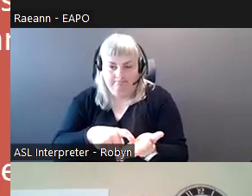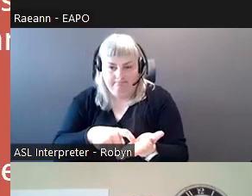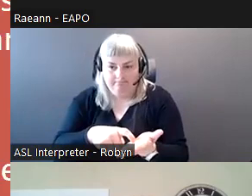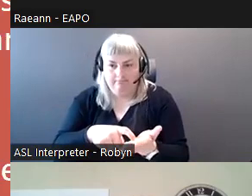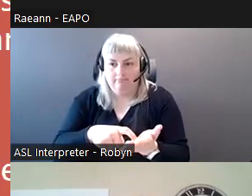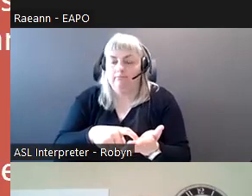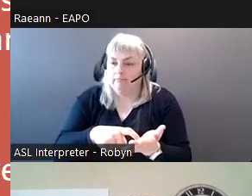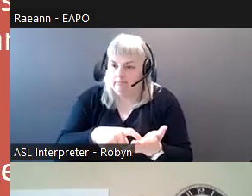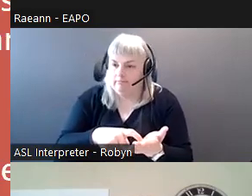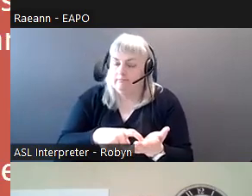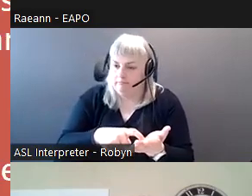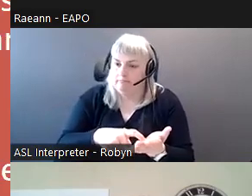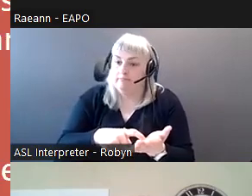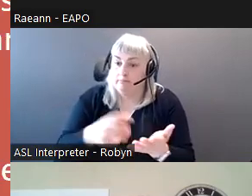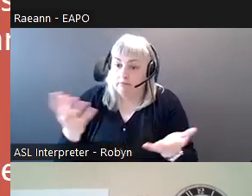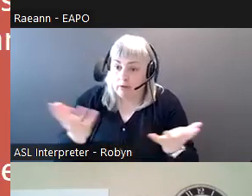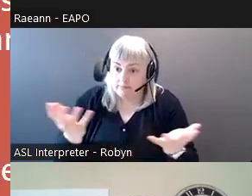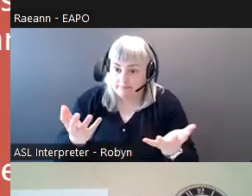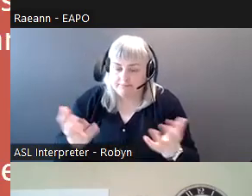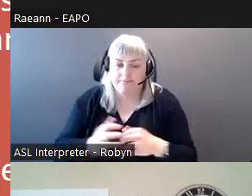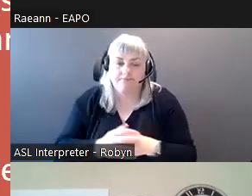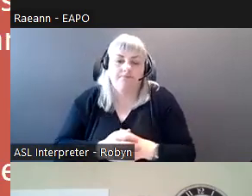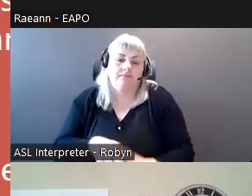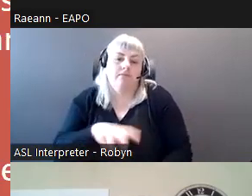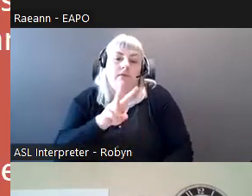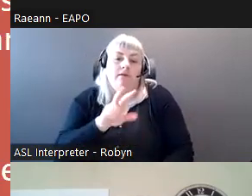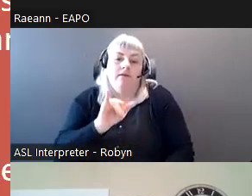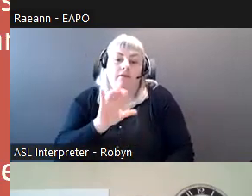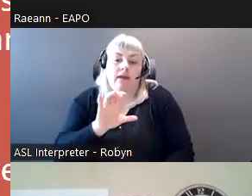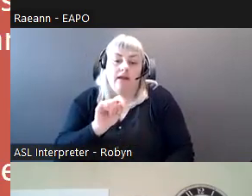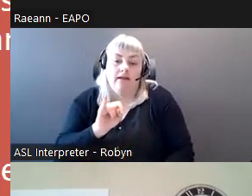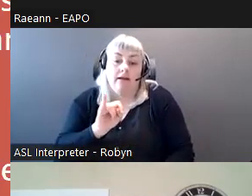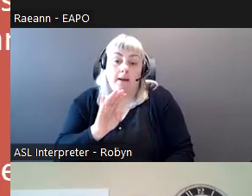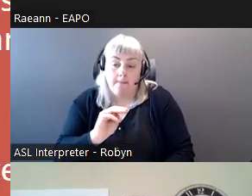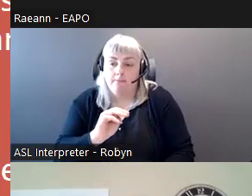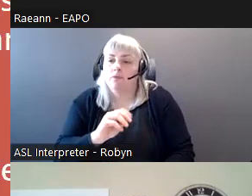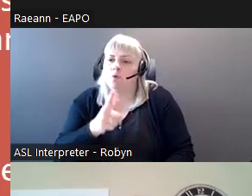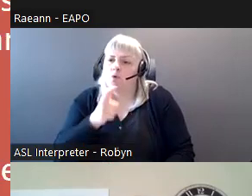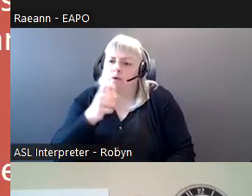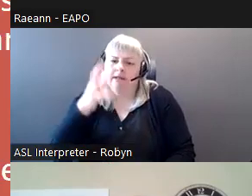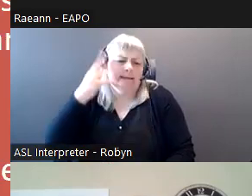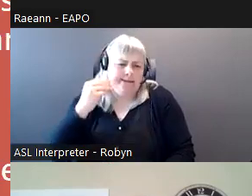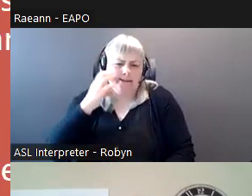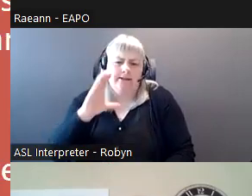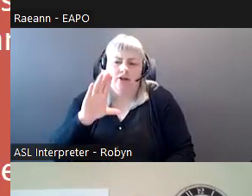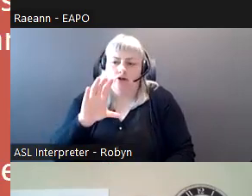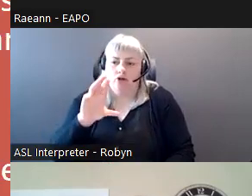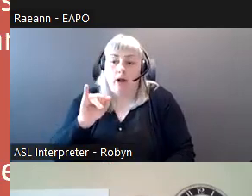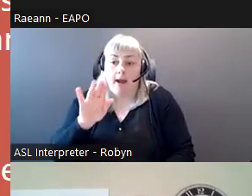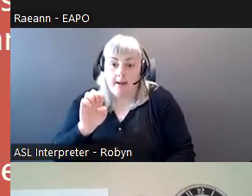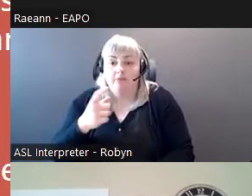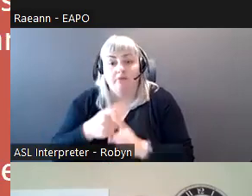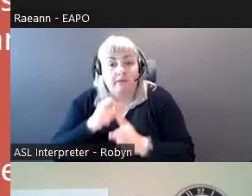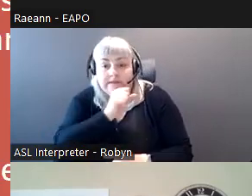extra supports that victims of crime that are seniors face.